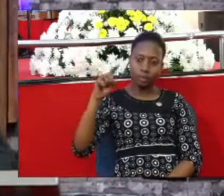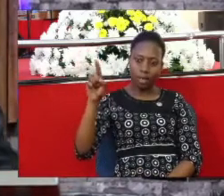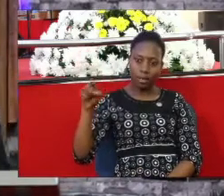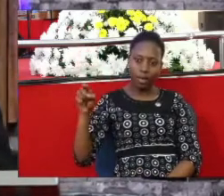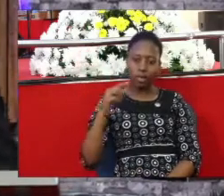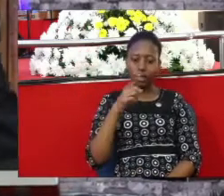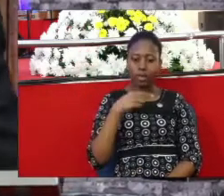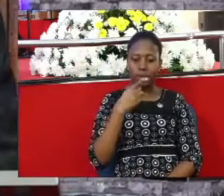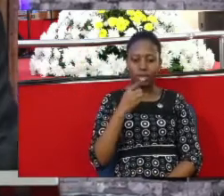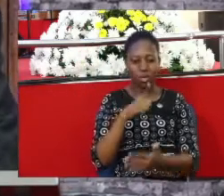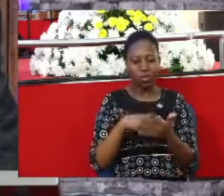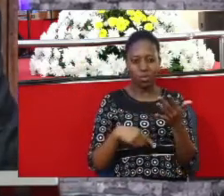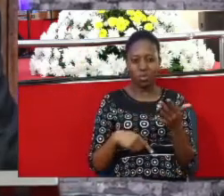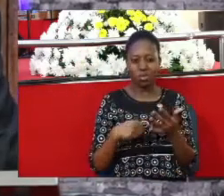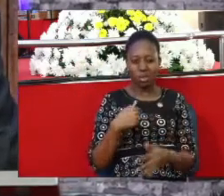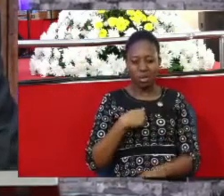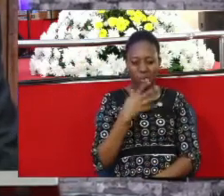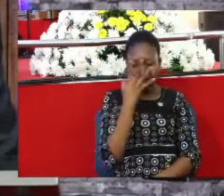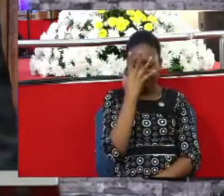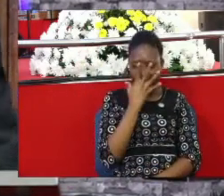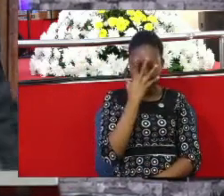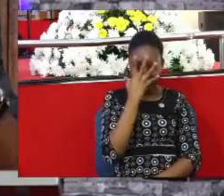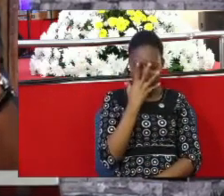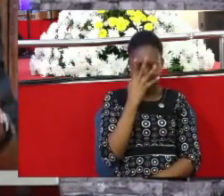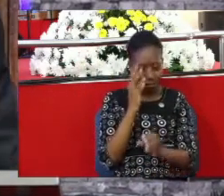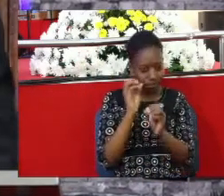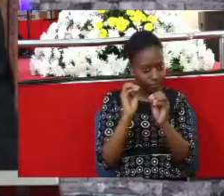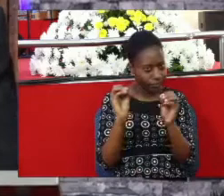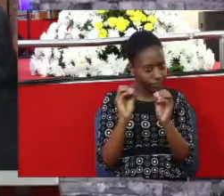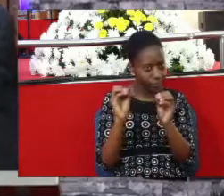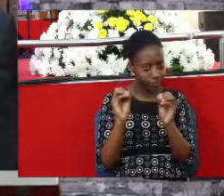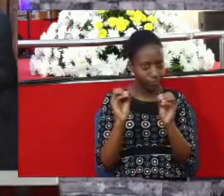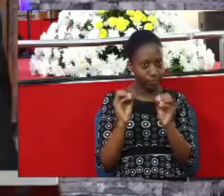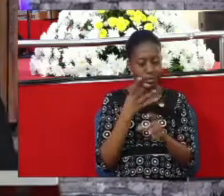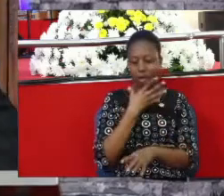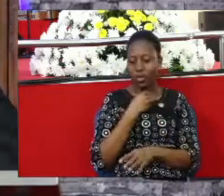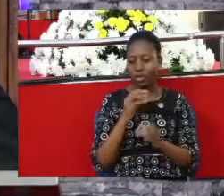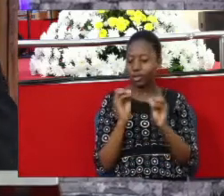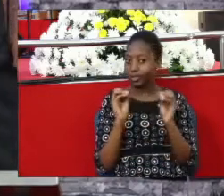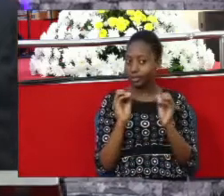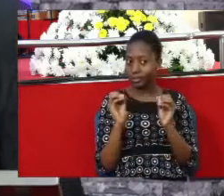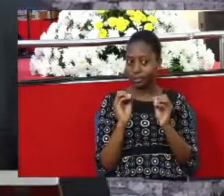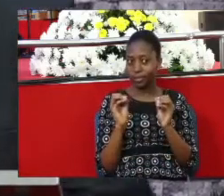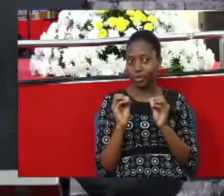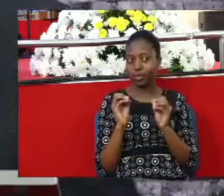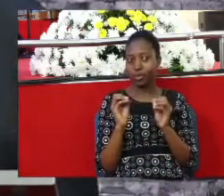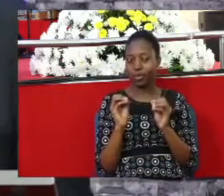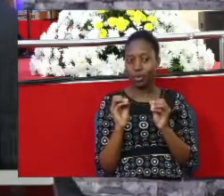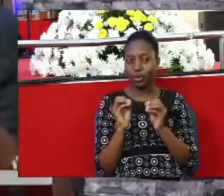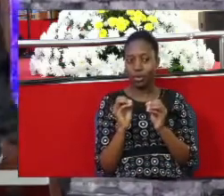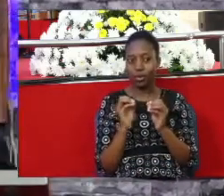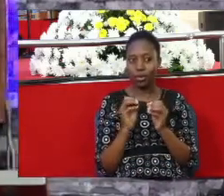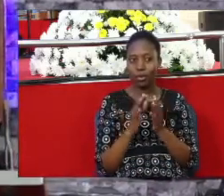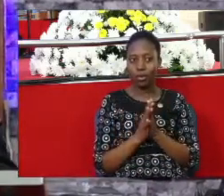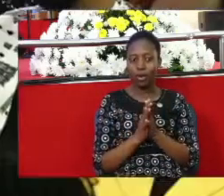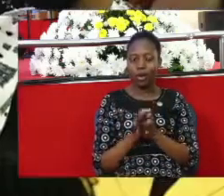ndogo ndogo, na kubwa kubwa, sitaki, nibariki. And he was saying, bestow favor